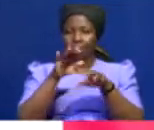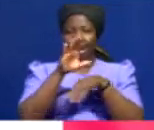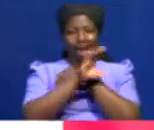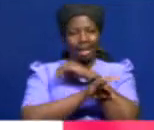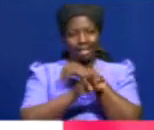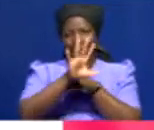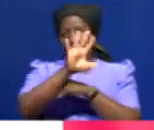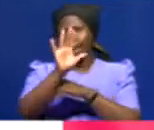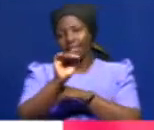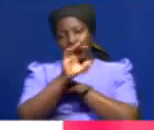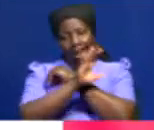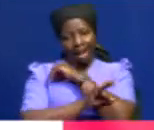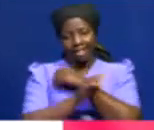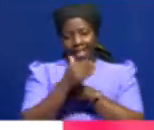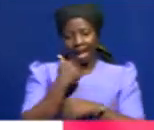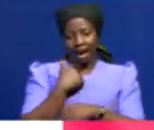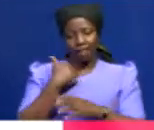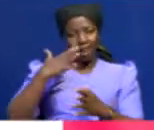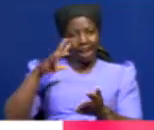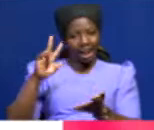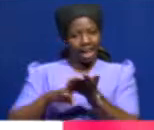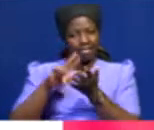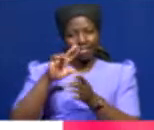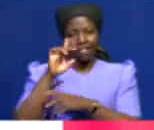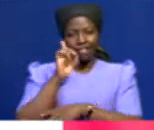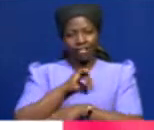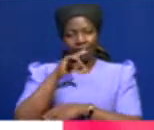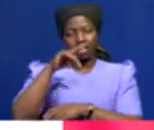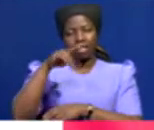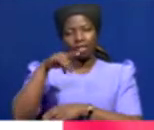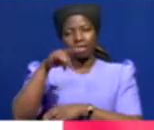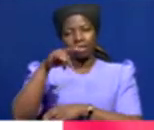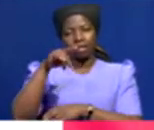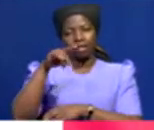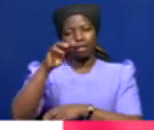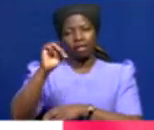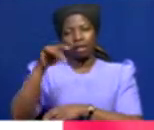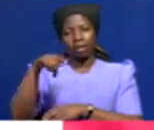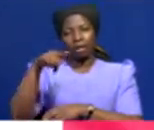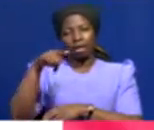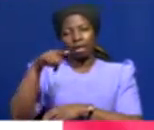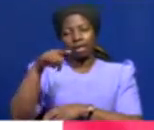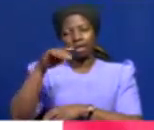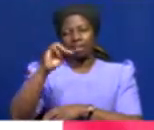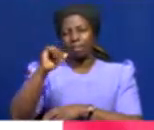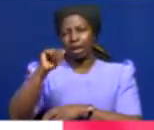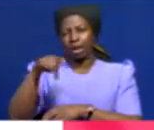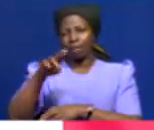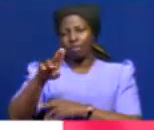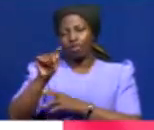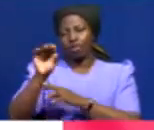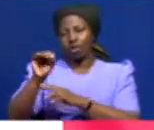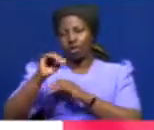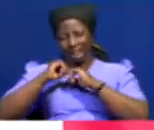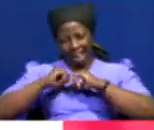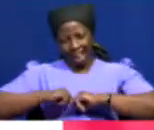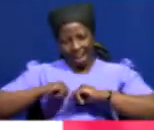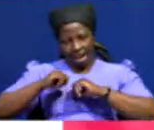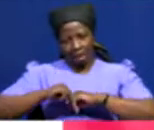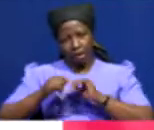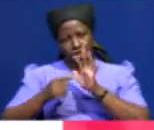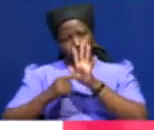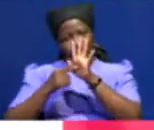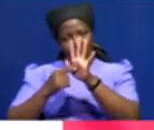African countries has ratified the Maputo Protocol, symbolizing the willingness of African leaders